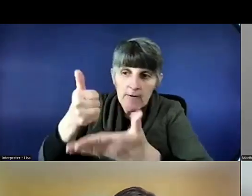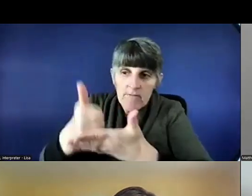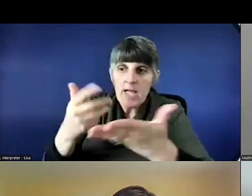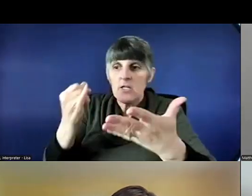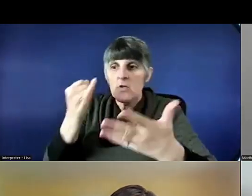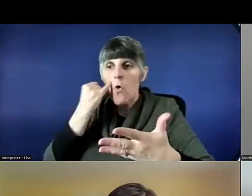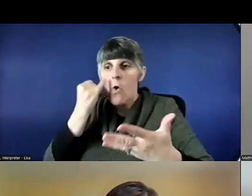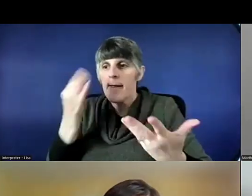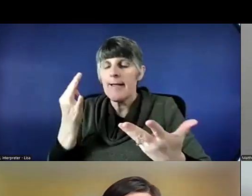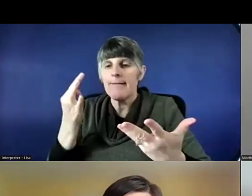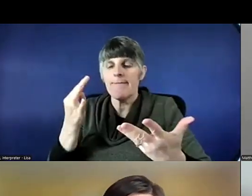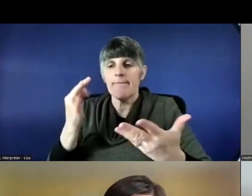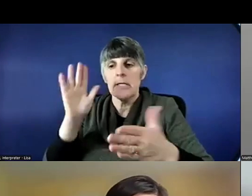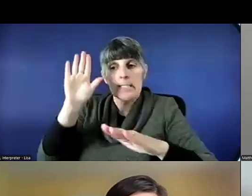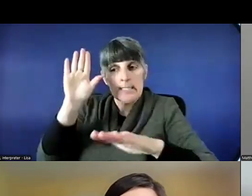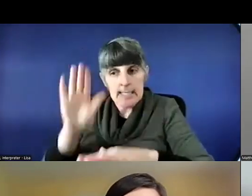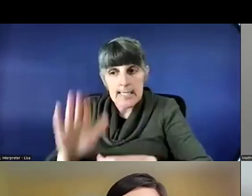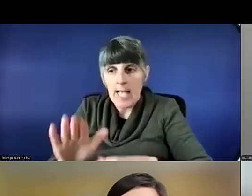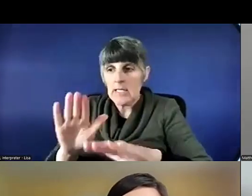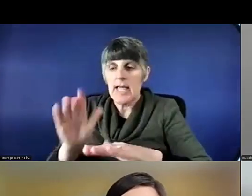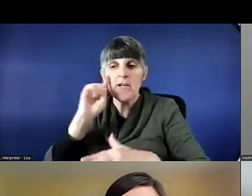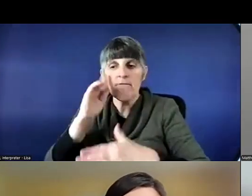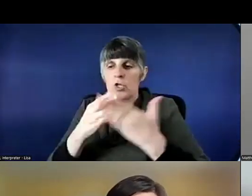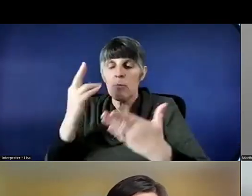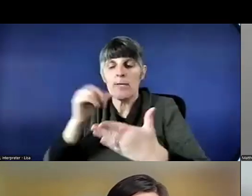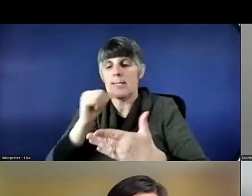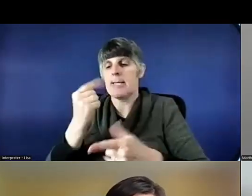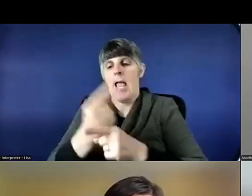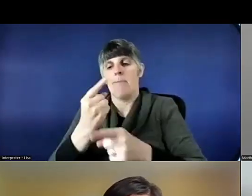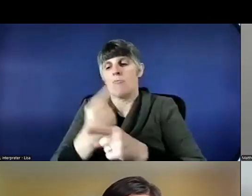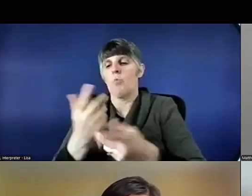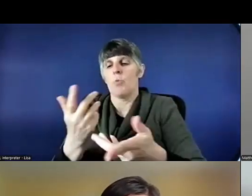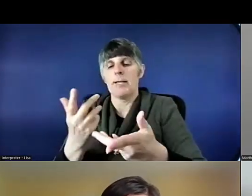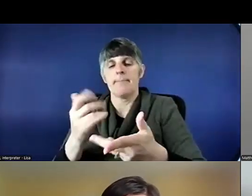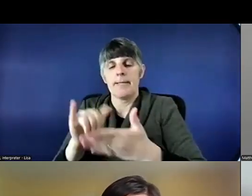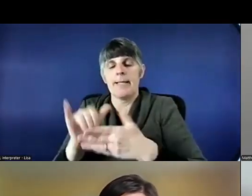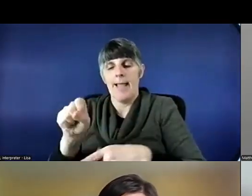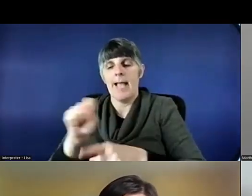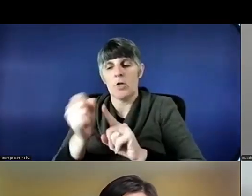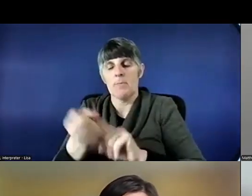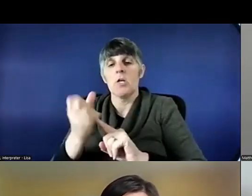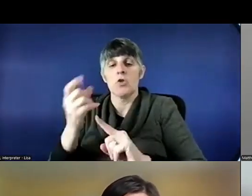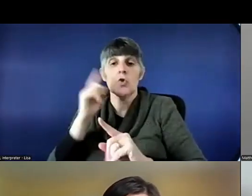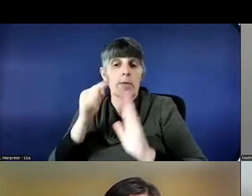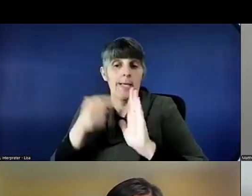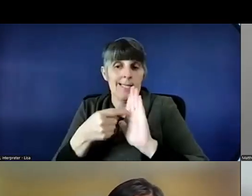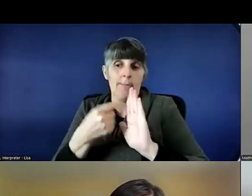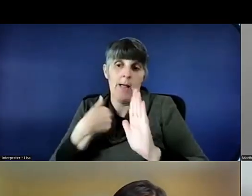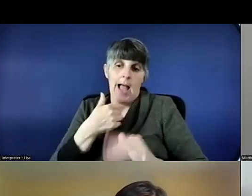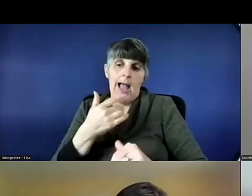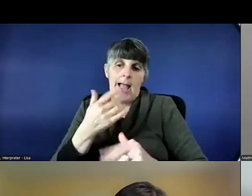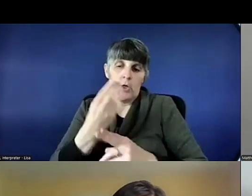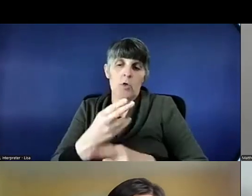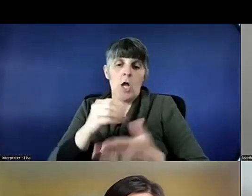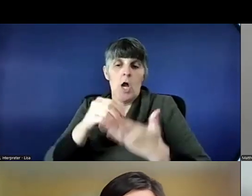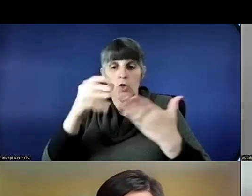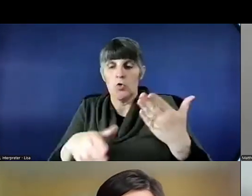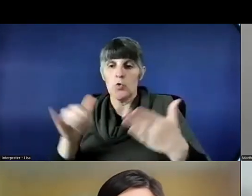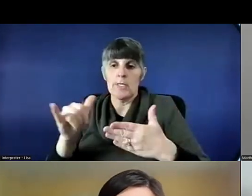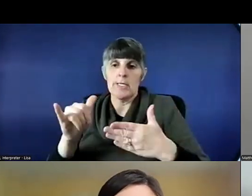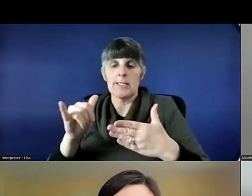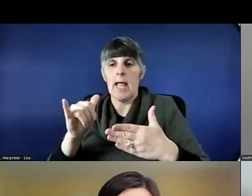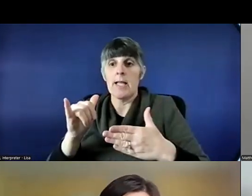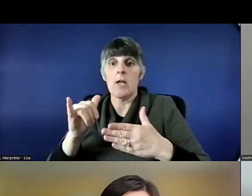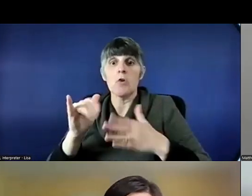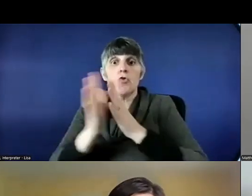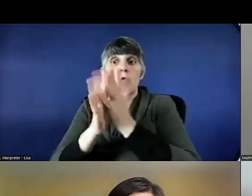if de-escalation for some reason would not be appropriate in the circumstances. So the example that I like to use as a student is like running into